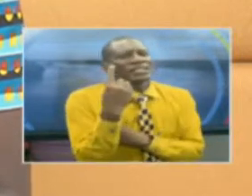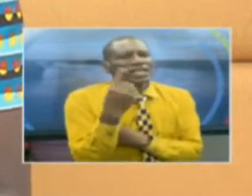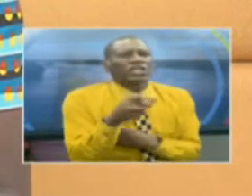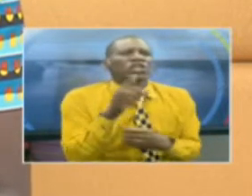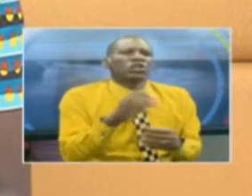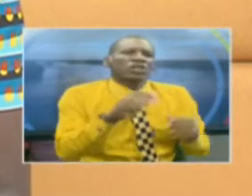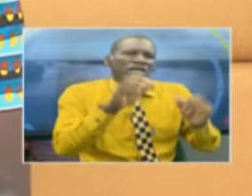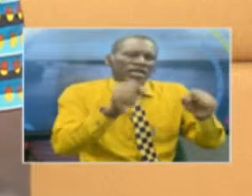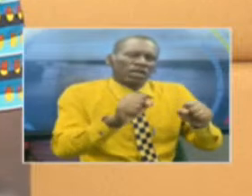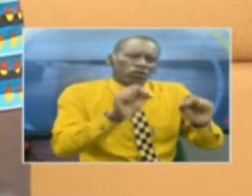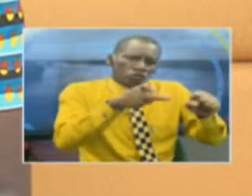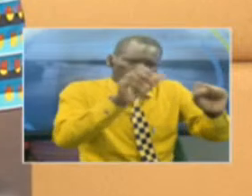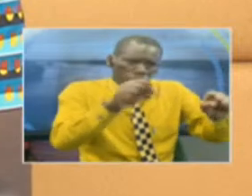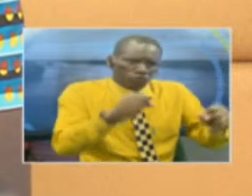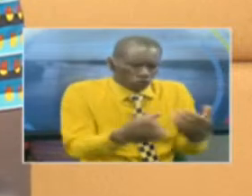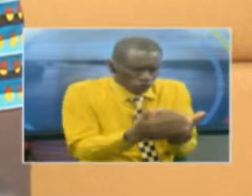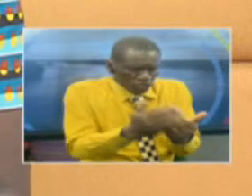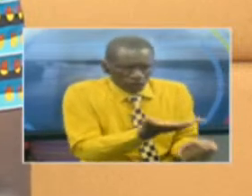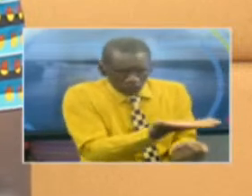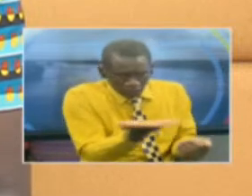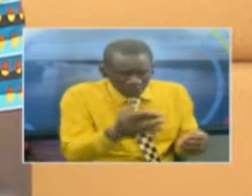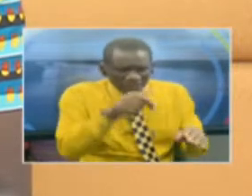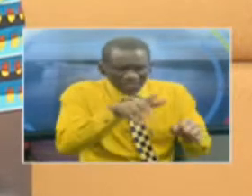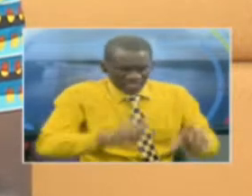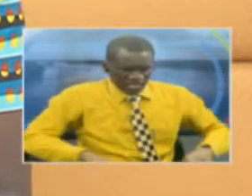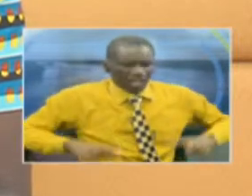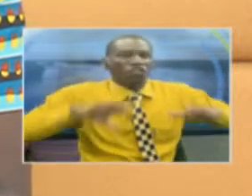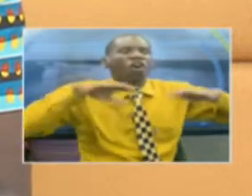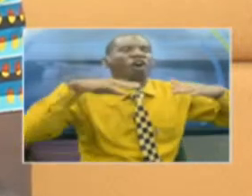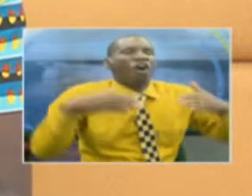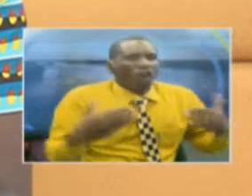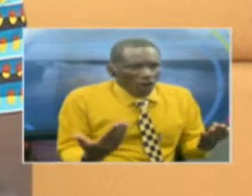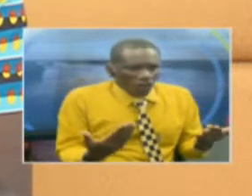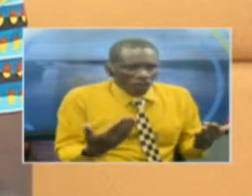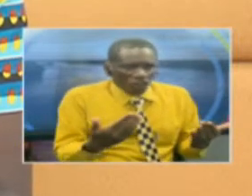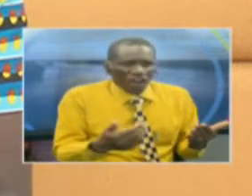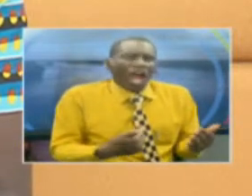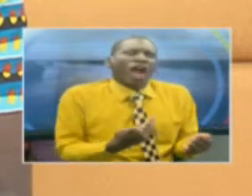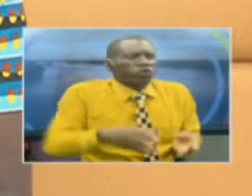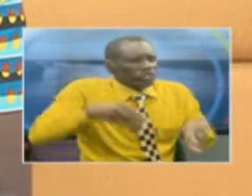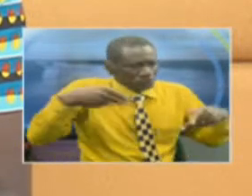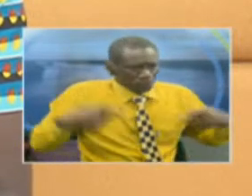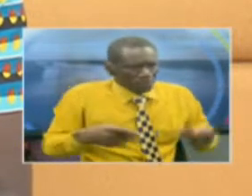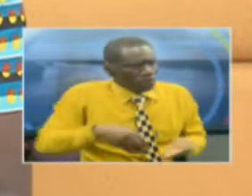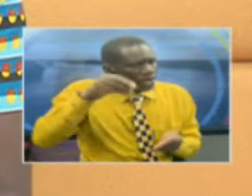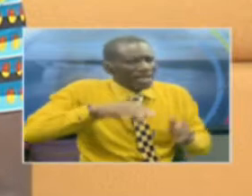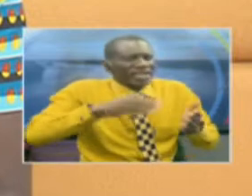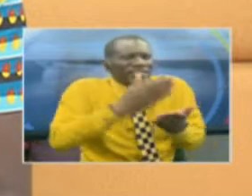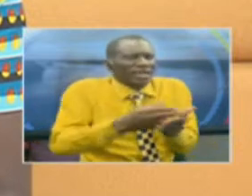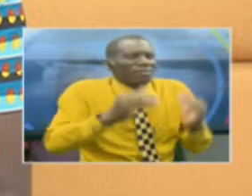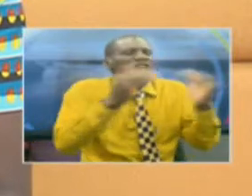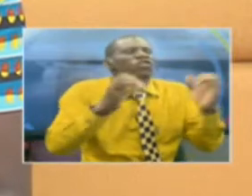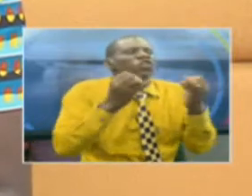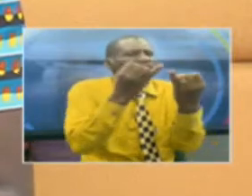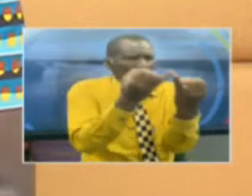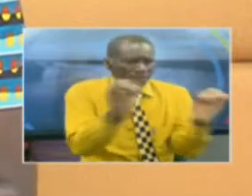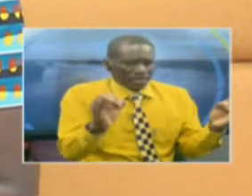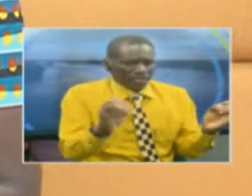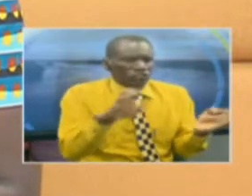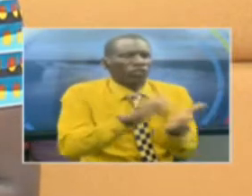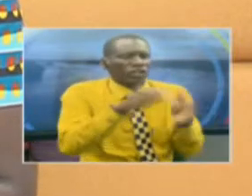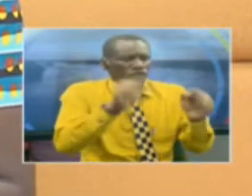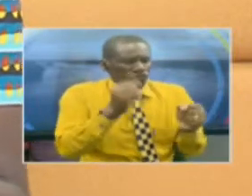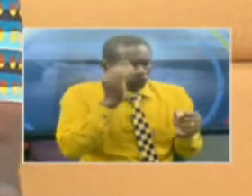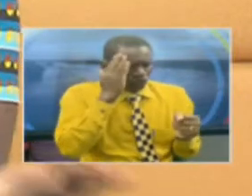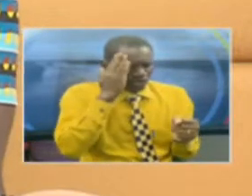their caretaker all their life, or have they learned some level of independent, so that you know you can come